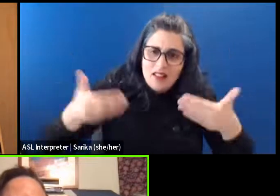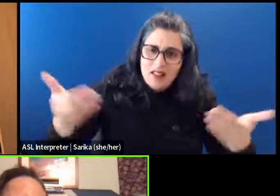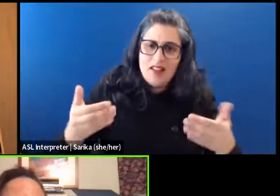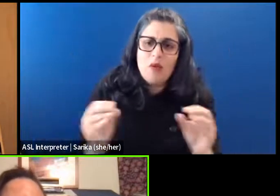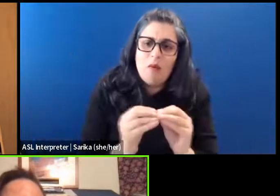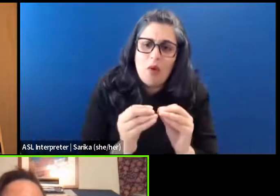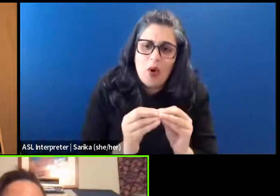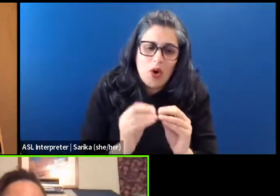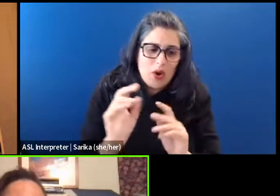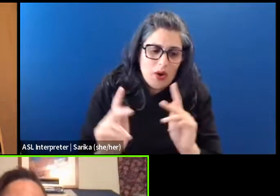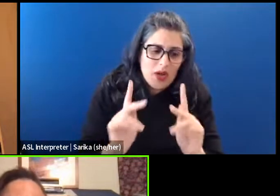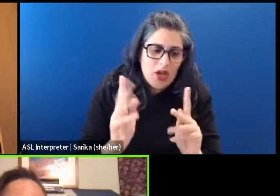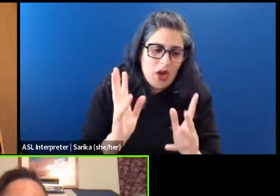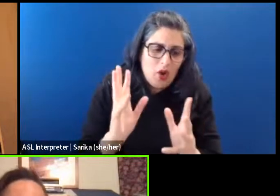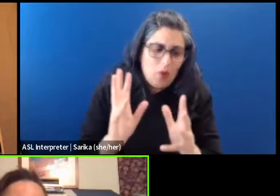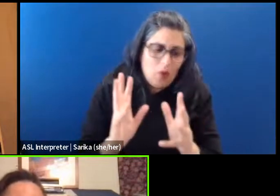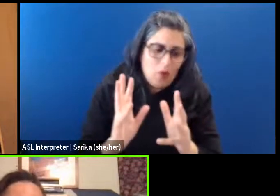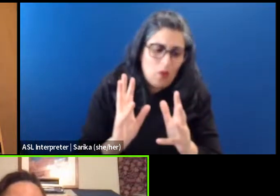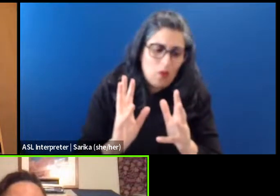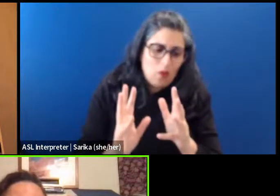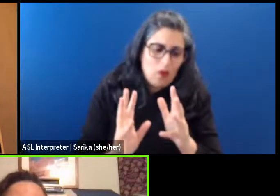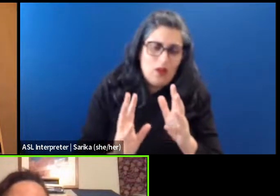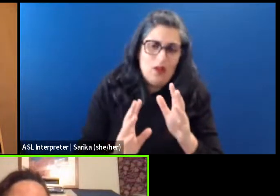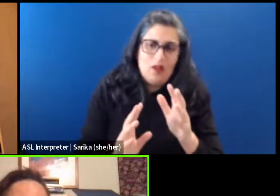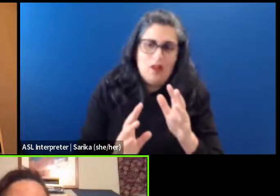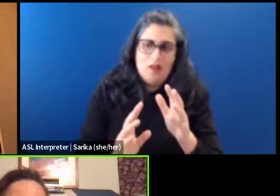those who will come after.